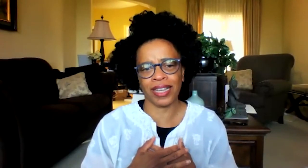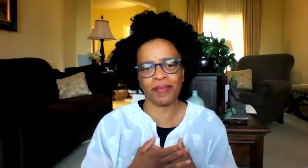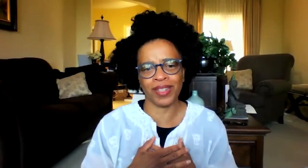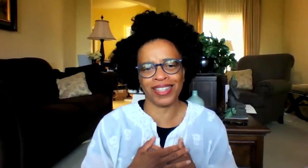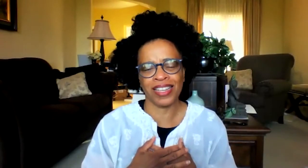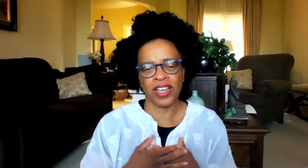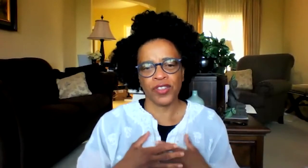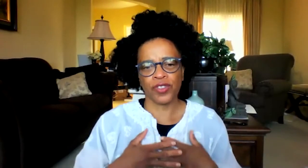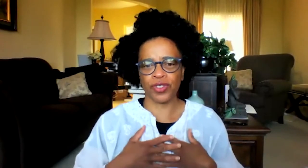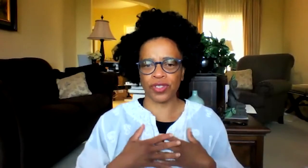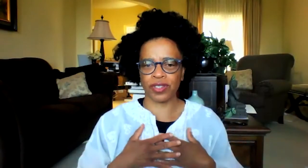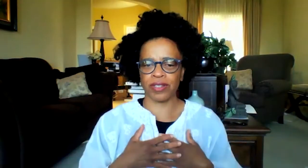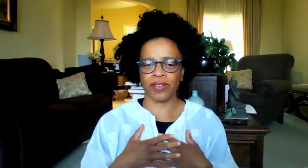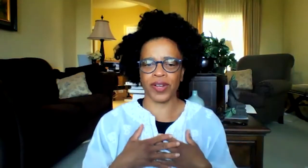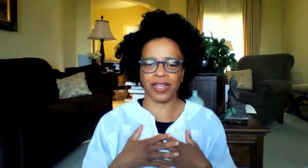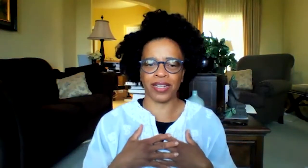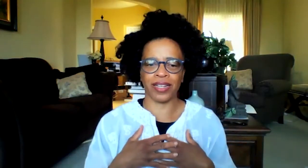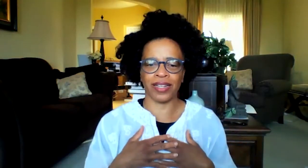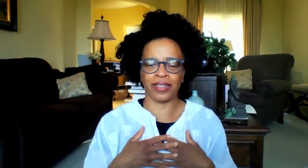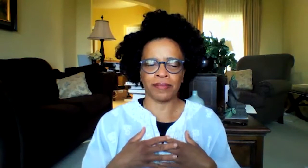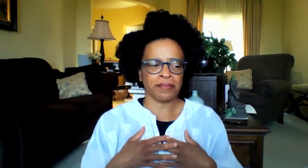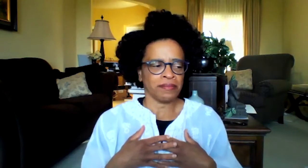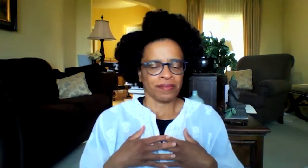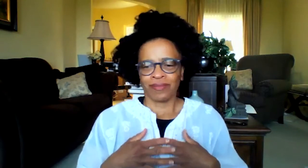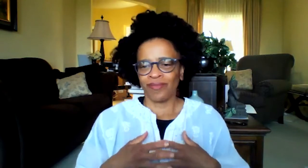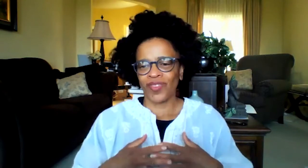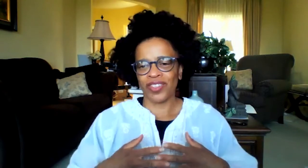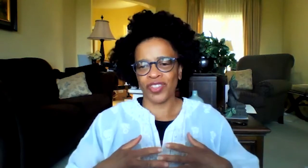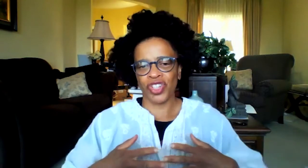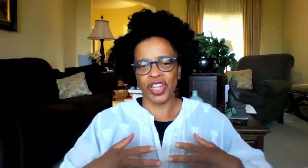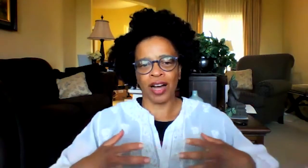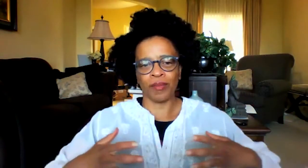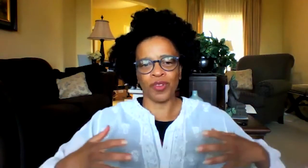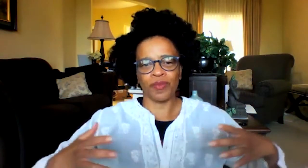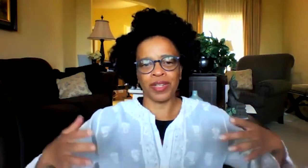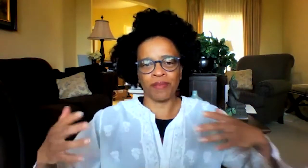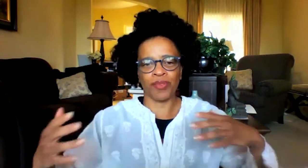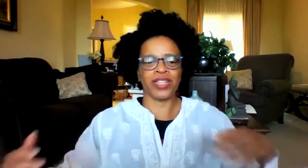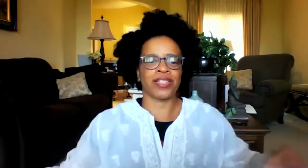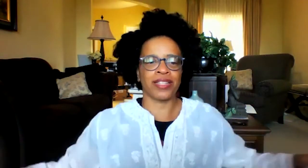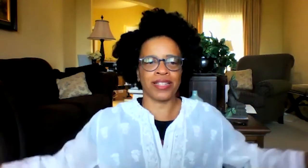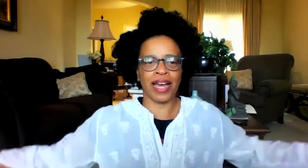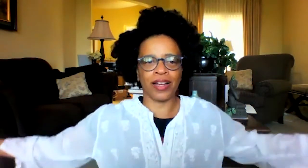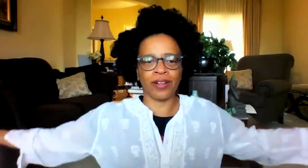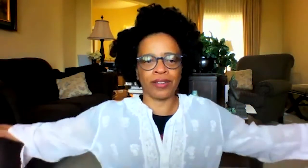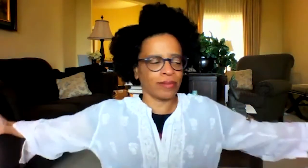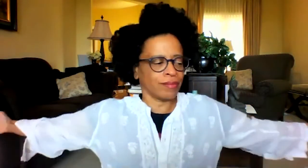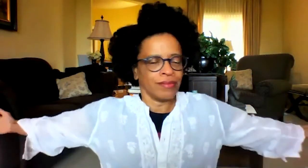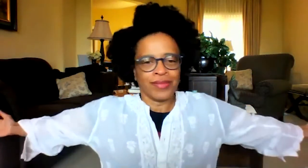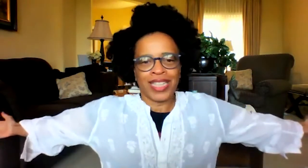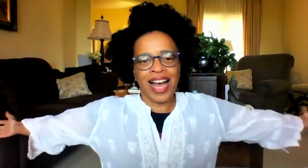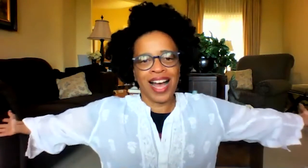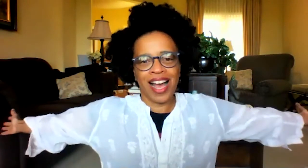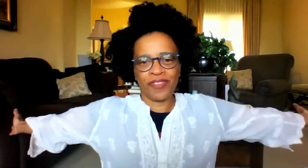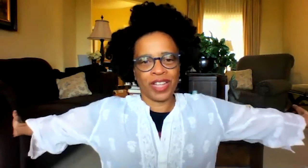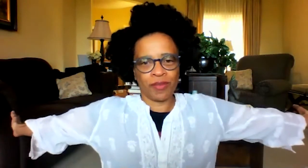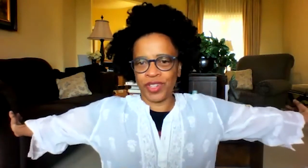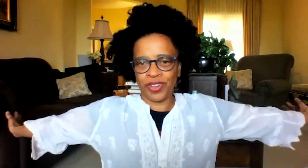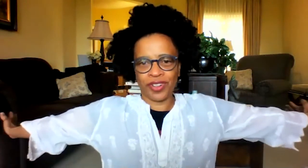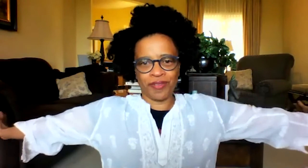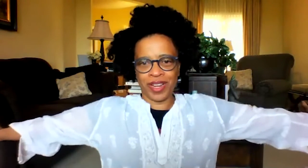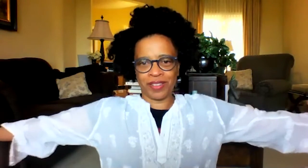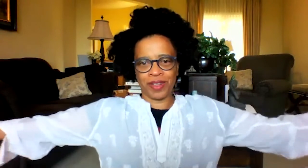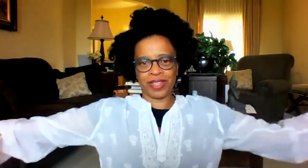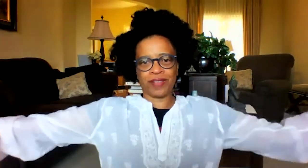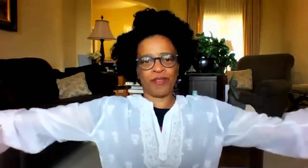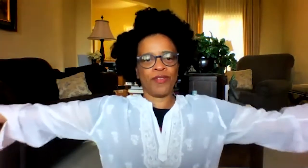really can be. So just creating, again, as a Qigong movement, embracing the tiger. I feel like when we